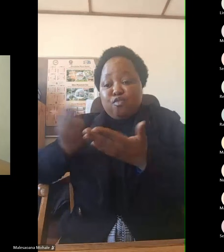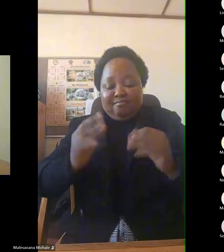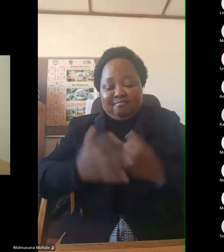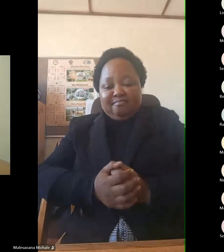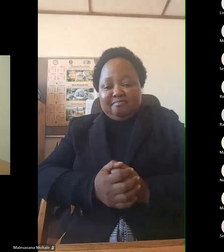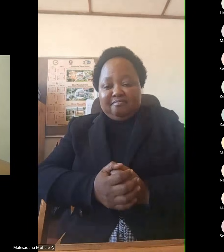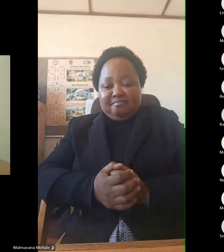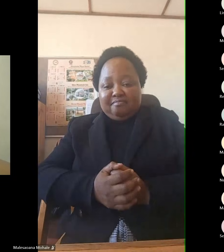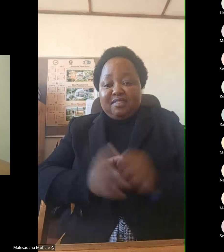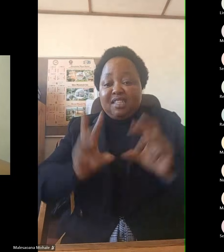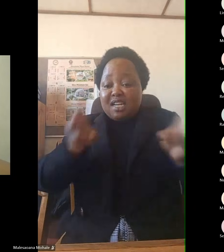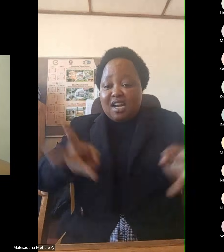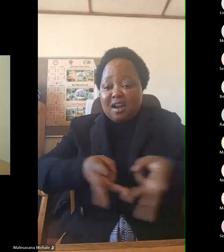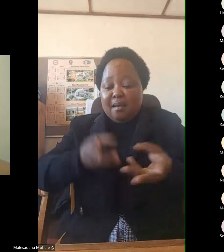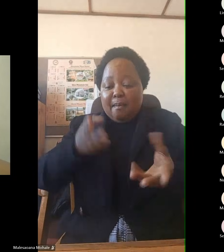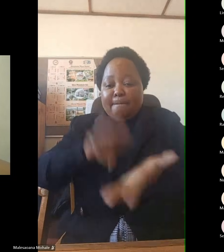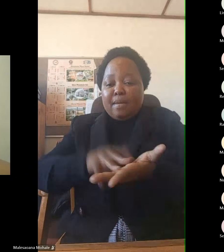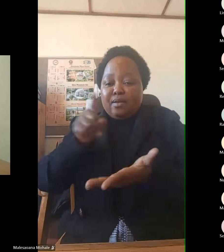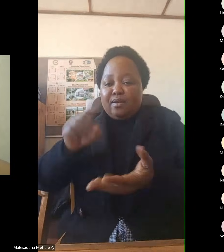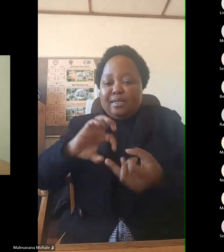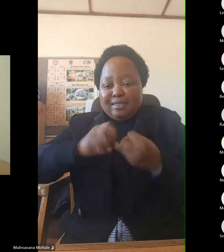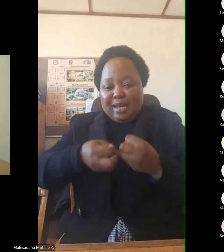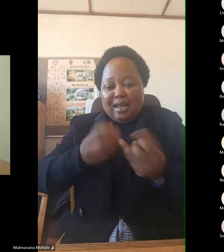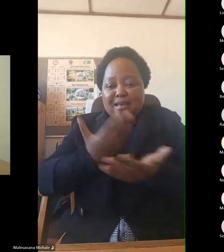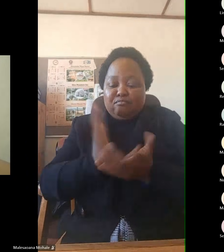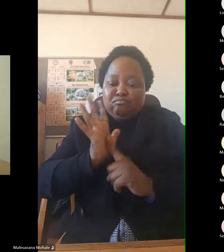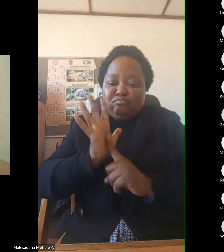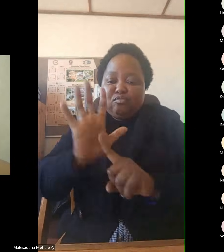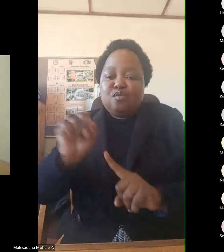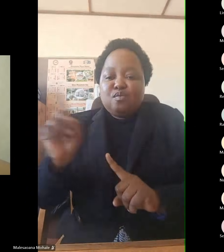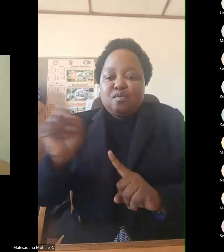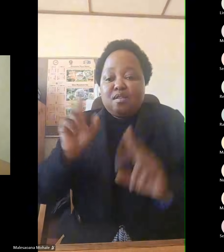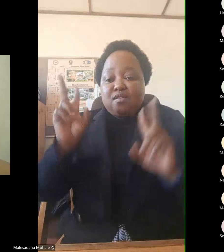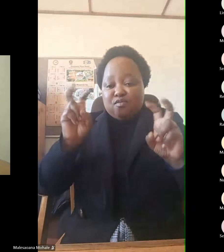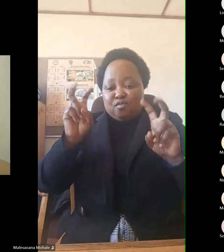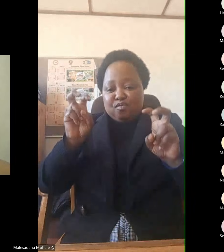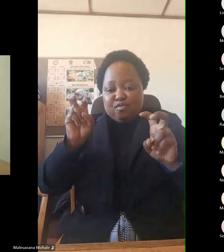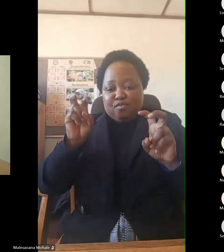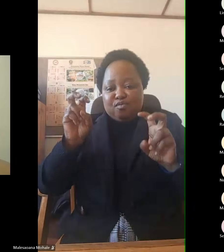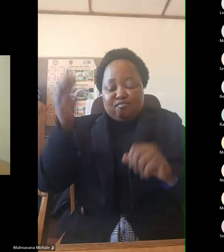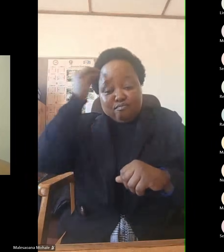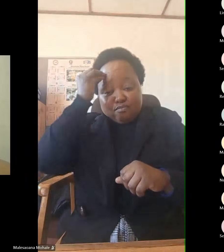was highlighting to us the famous Sesotho adage that